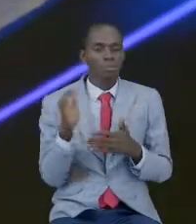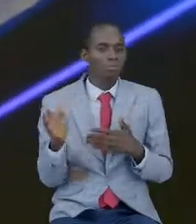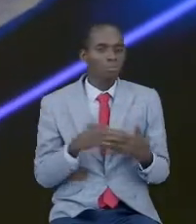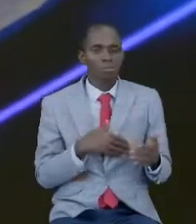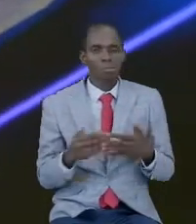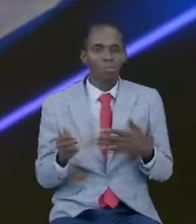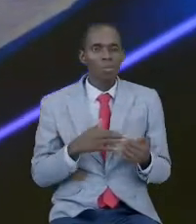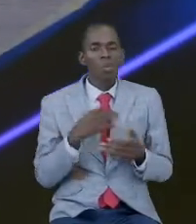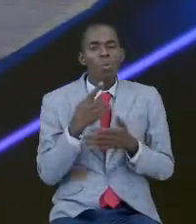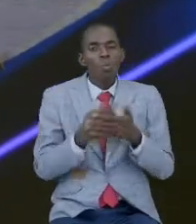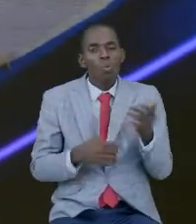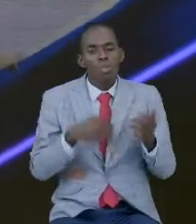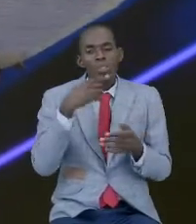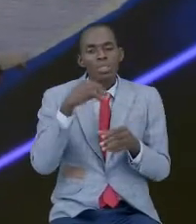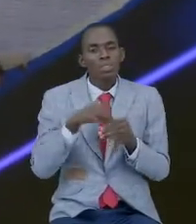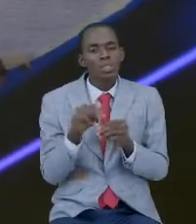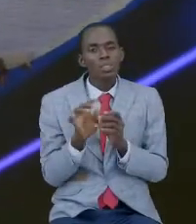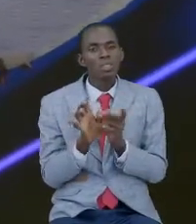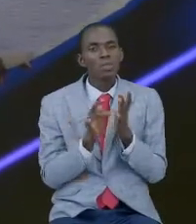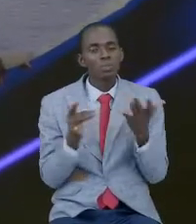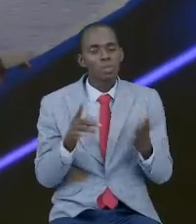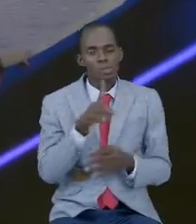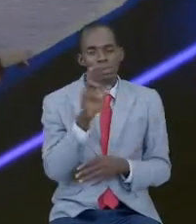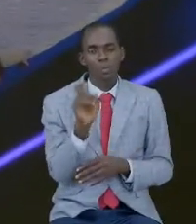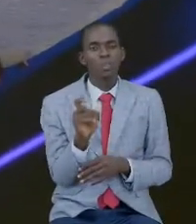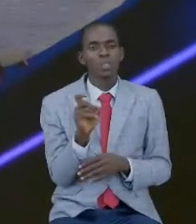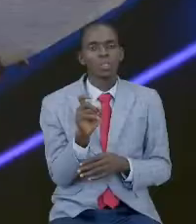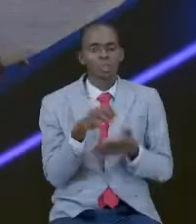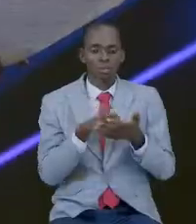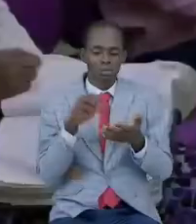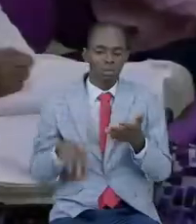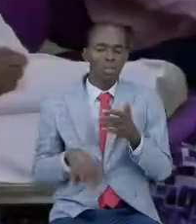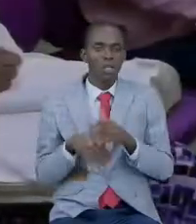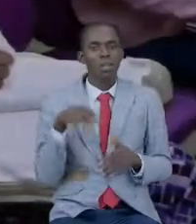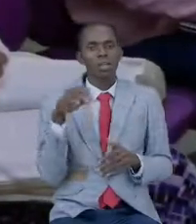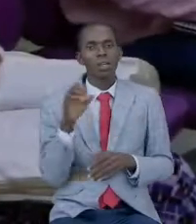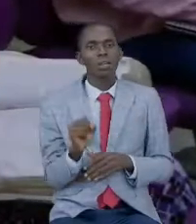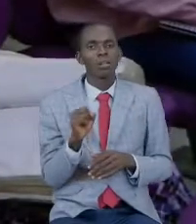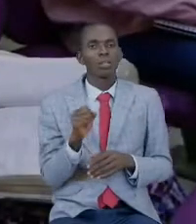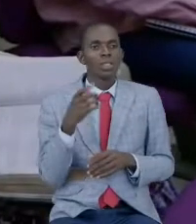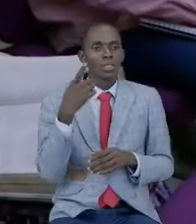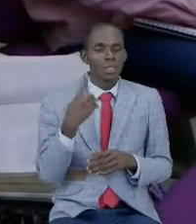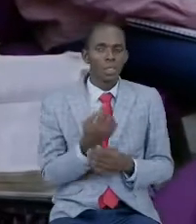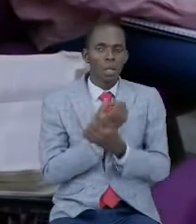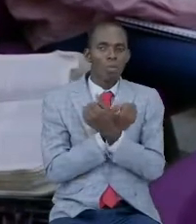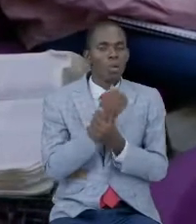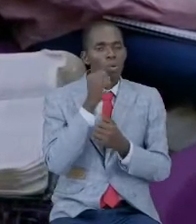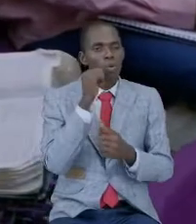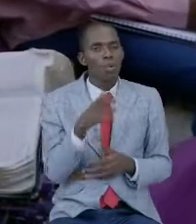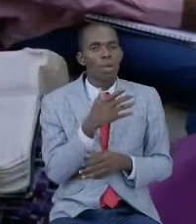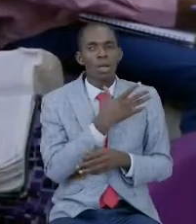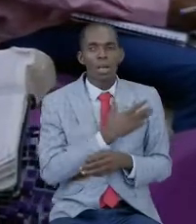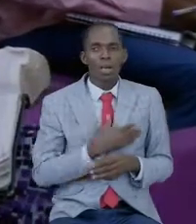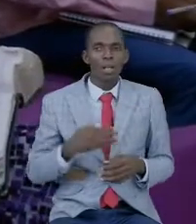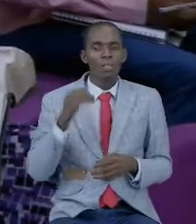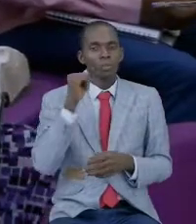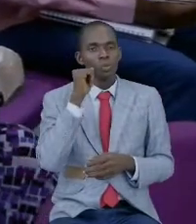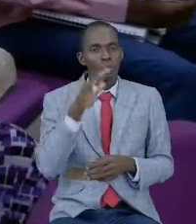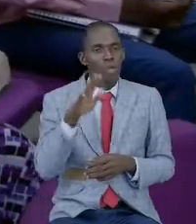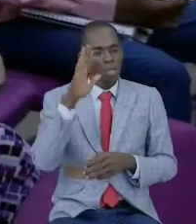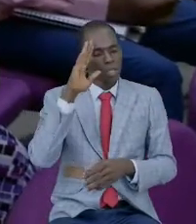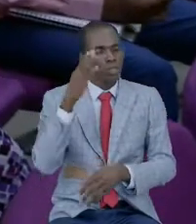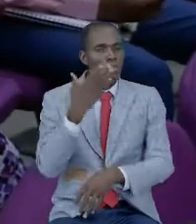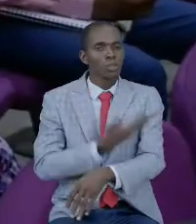what says the scripture? Cast out the bondwoman and her son, for